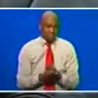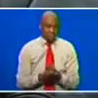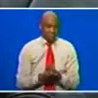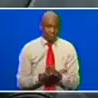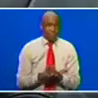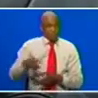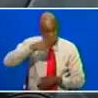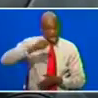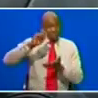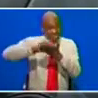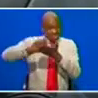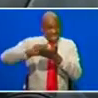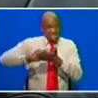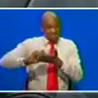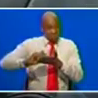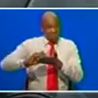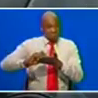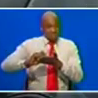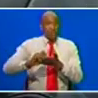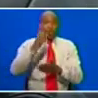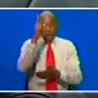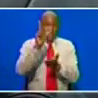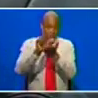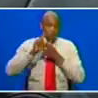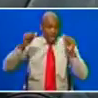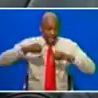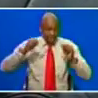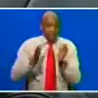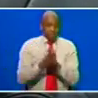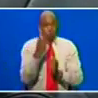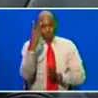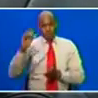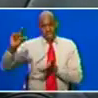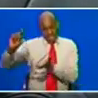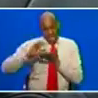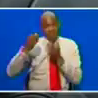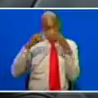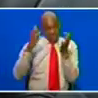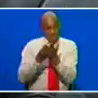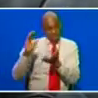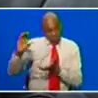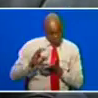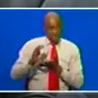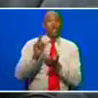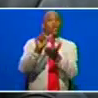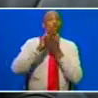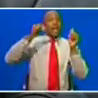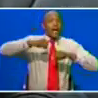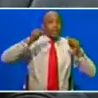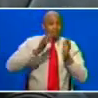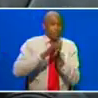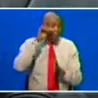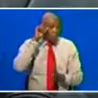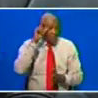We have signed one loan agreement and two grants. The loan agreement is for the